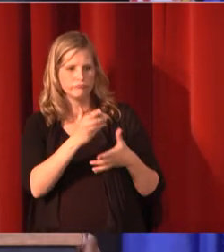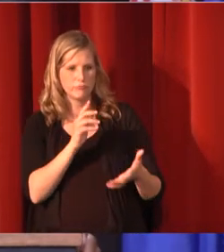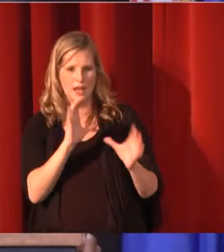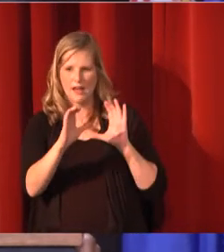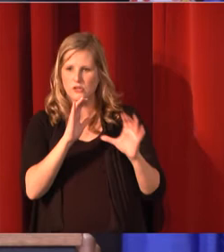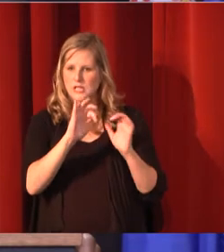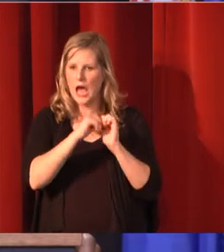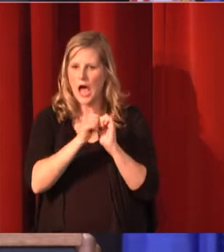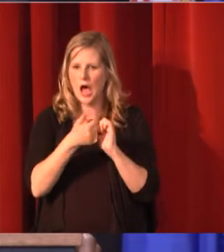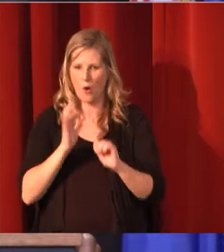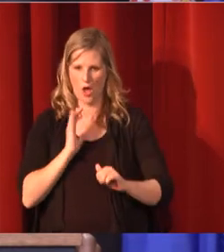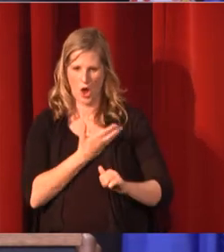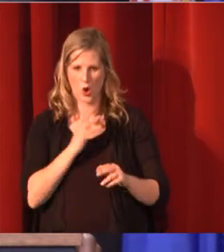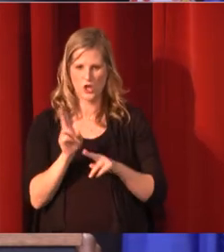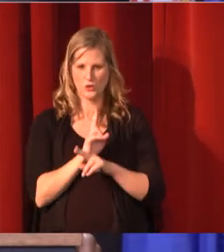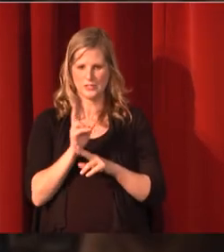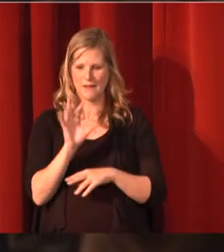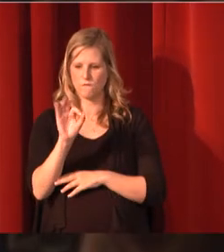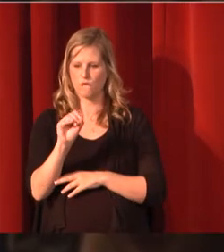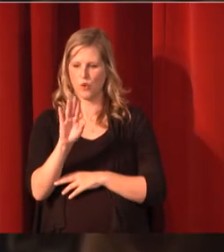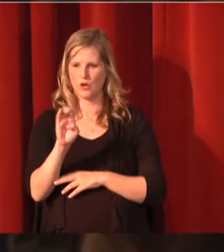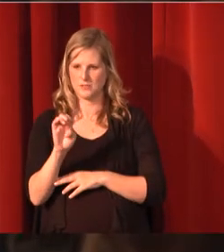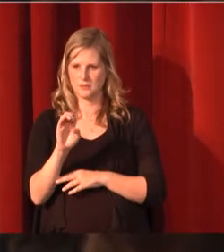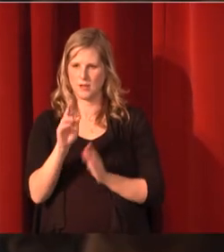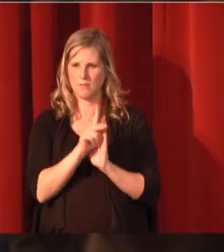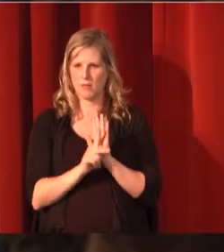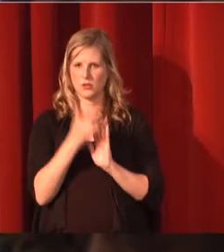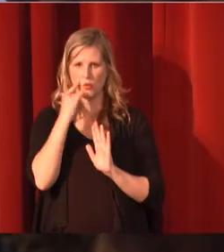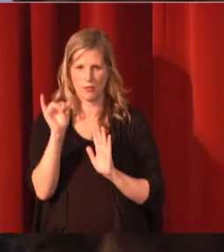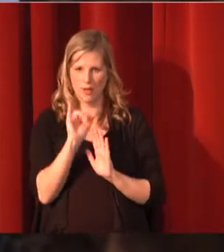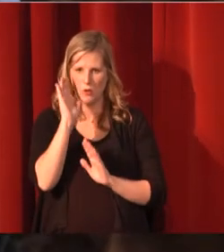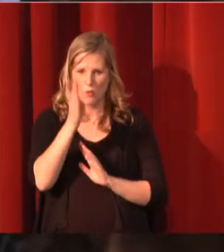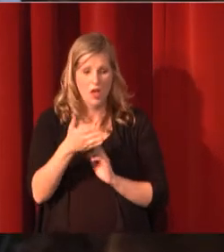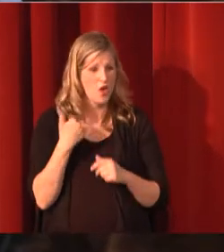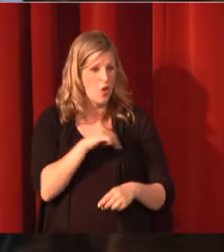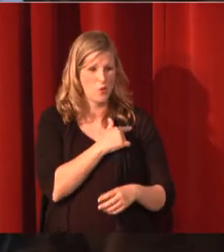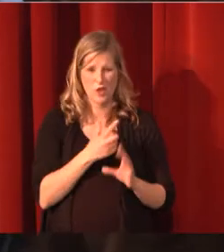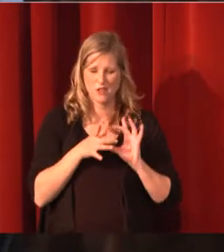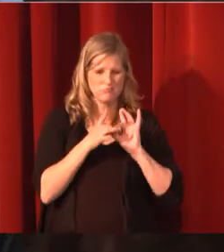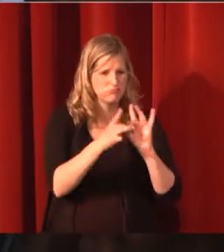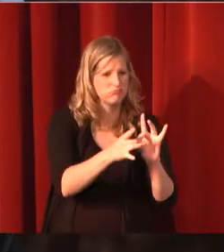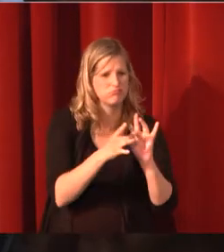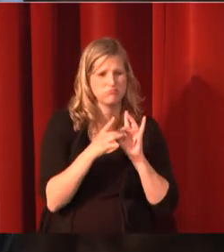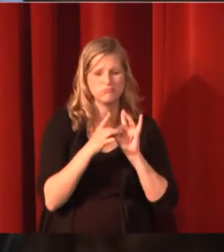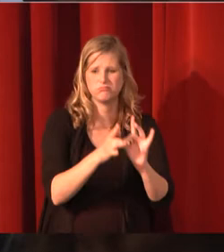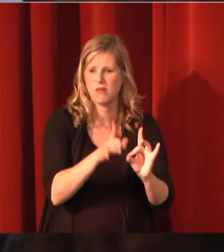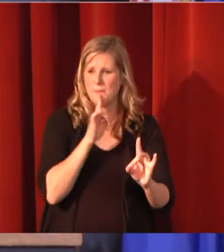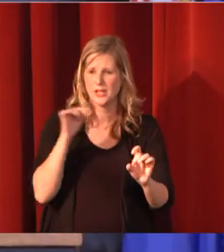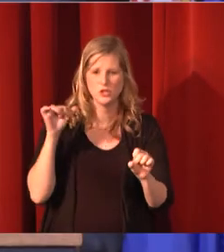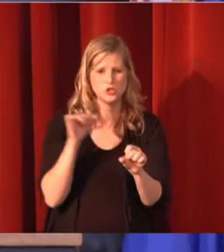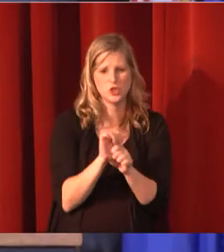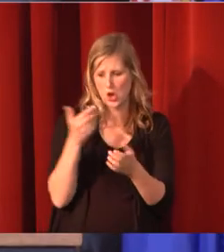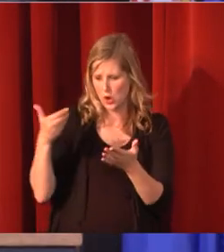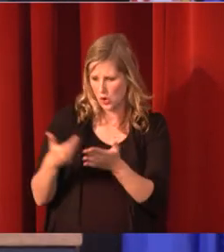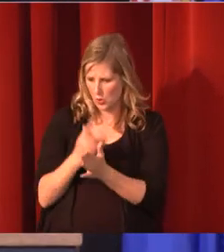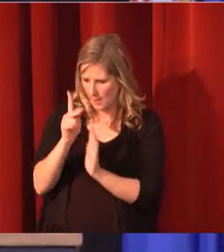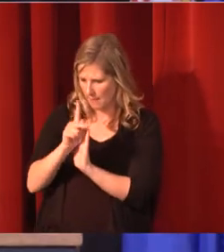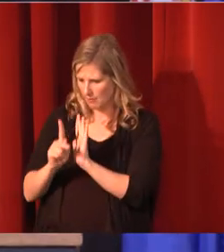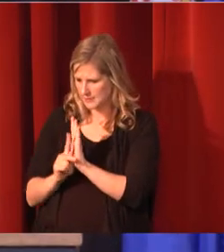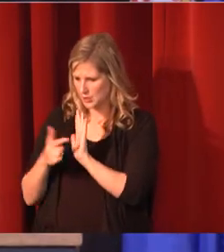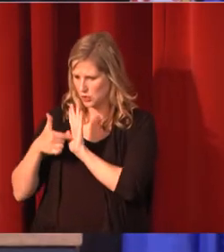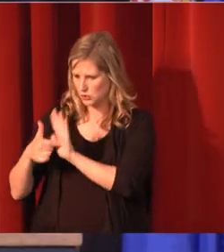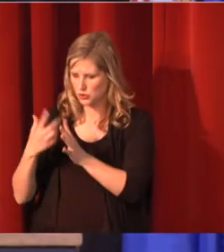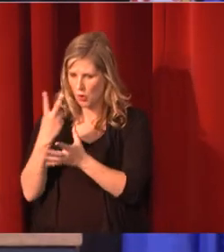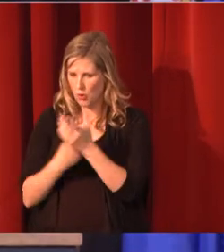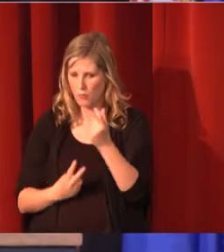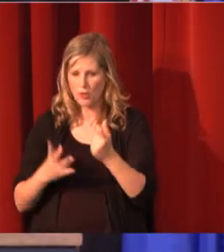use of force policy should look like we worked together to ensure that our new policy reflected both